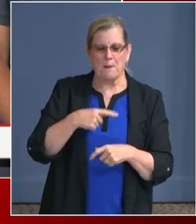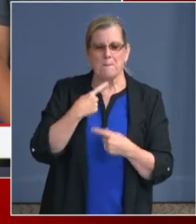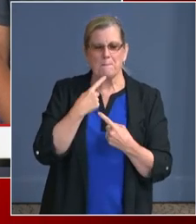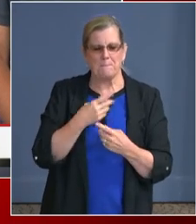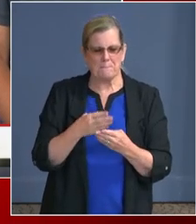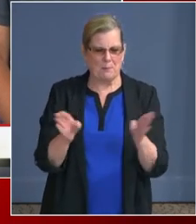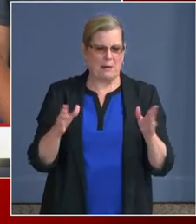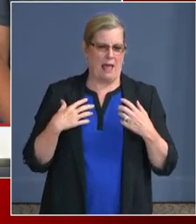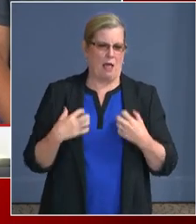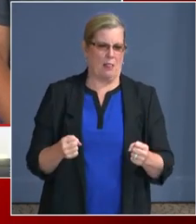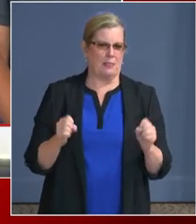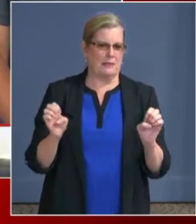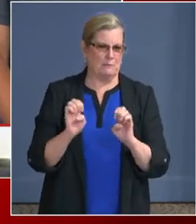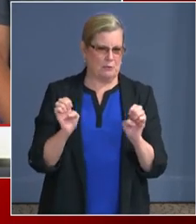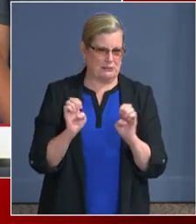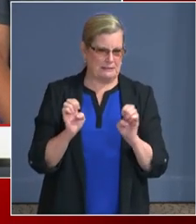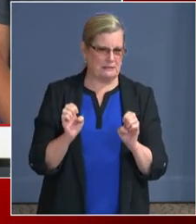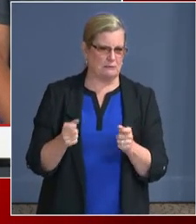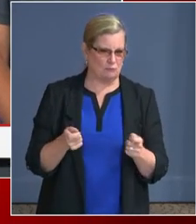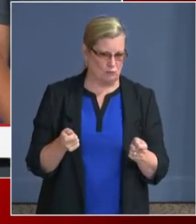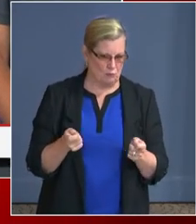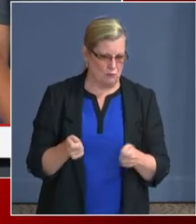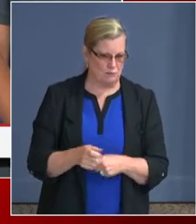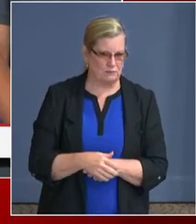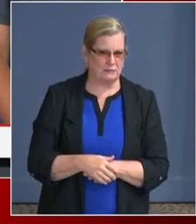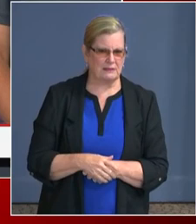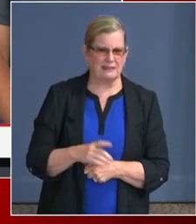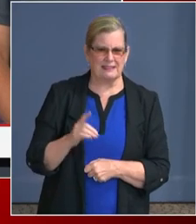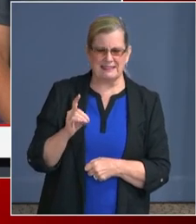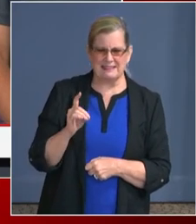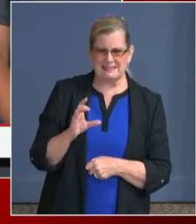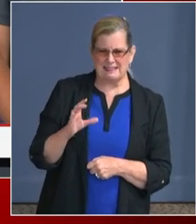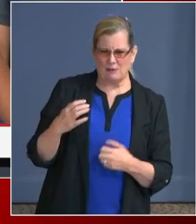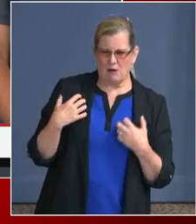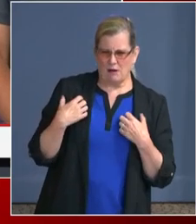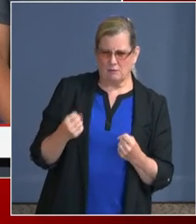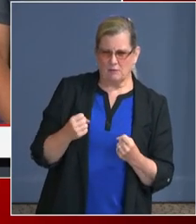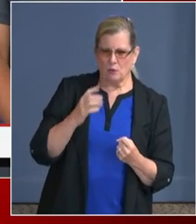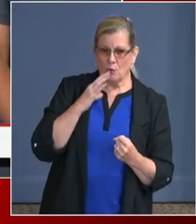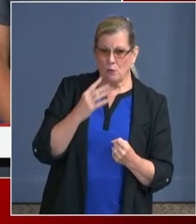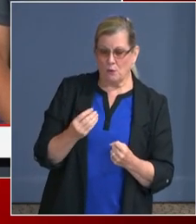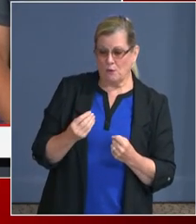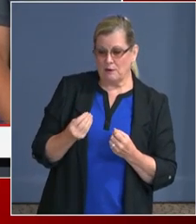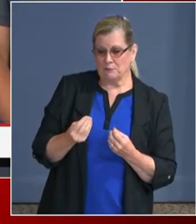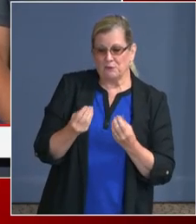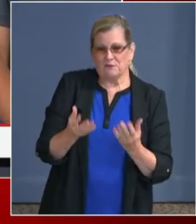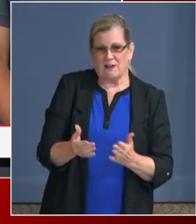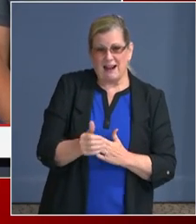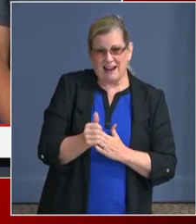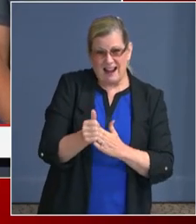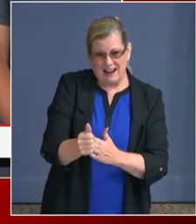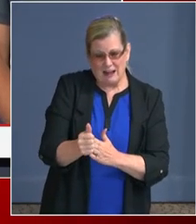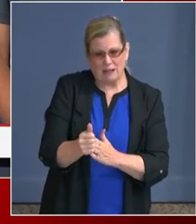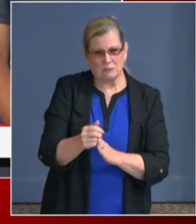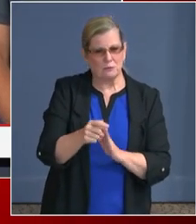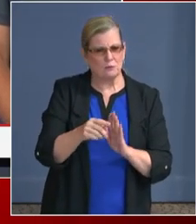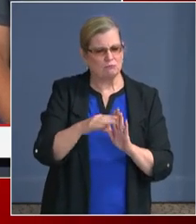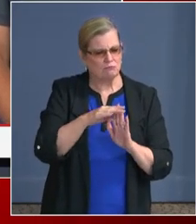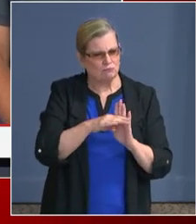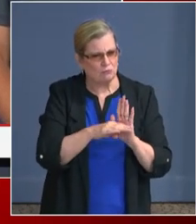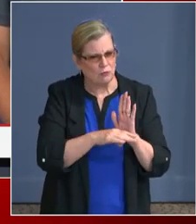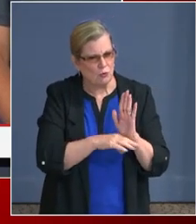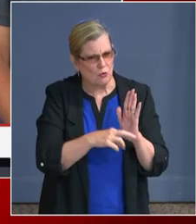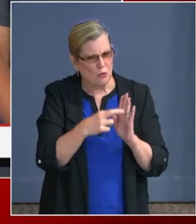The DC Health will also provide guidance, as I've asked them to do, about ways to